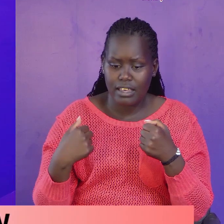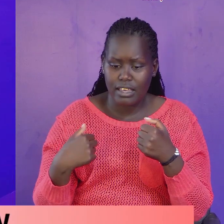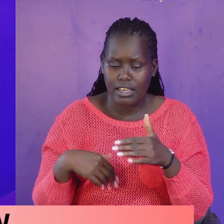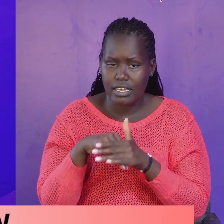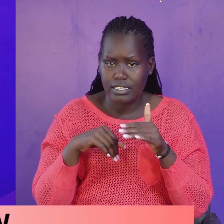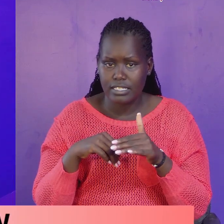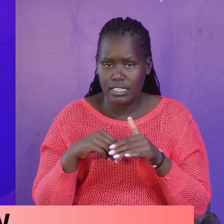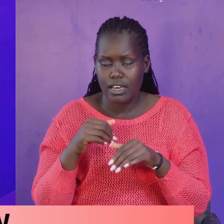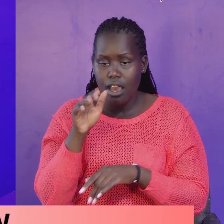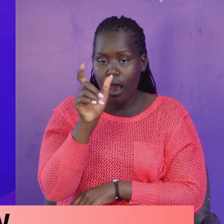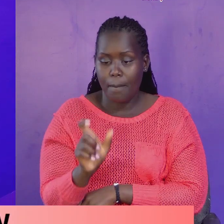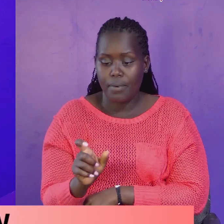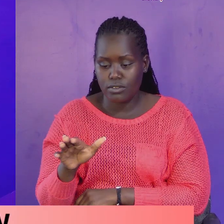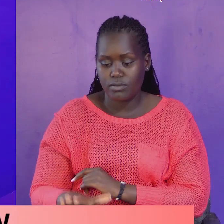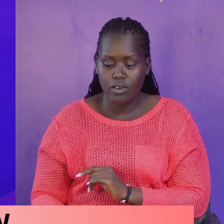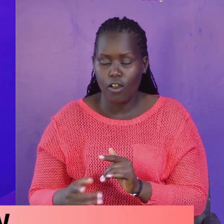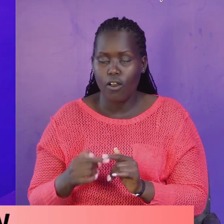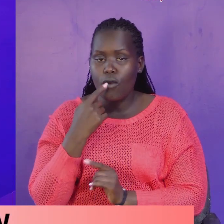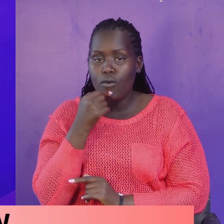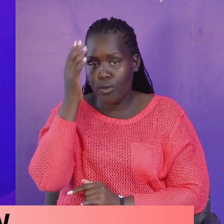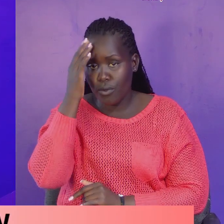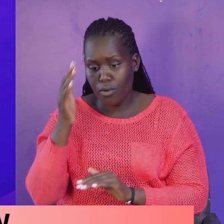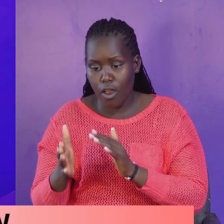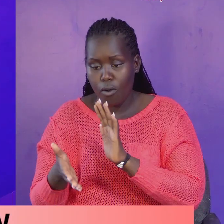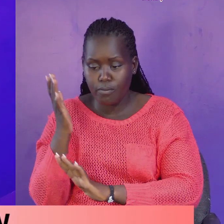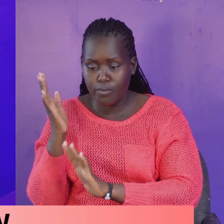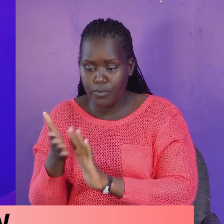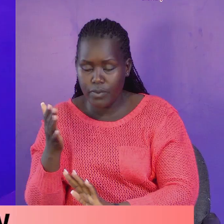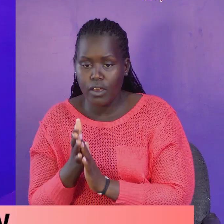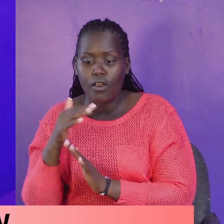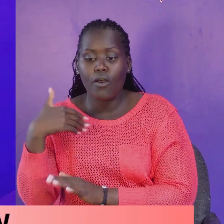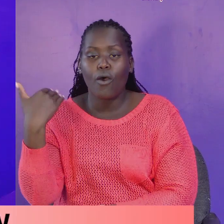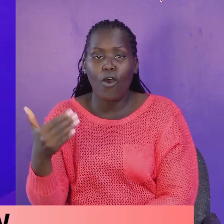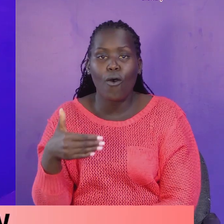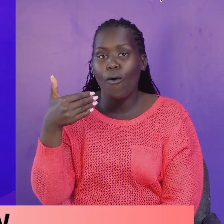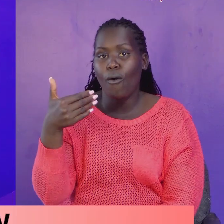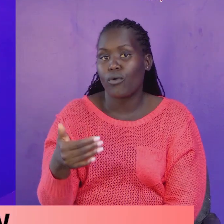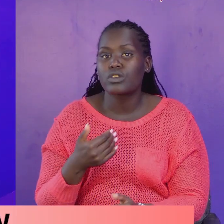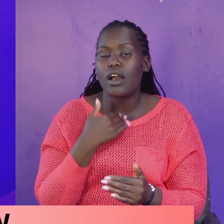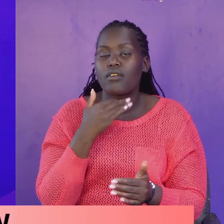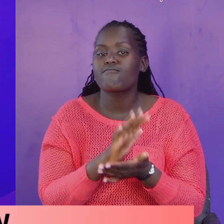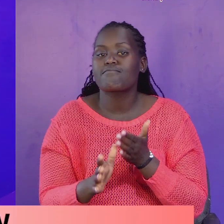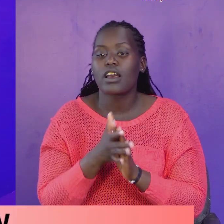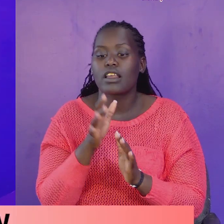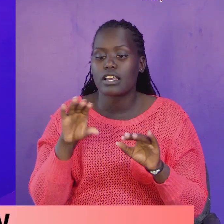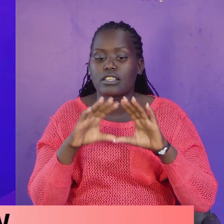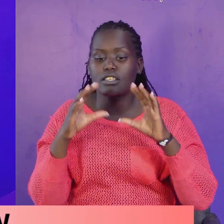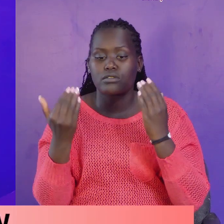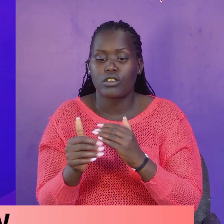may pass you or is faster than you. Yeah. So there's that thing. Always there is nothing in this world that has